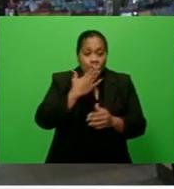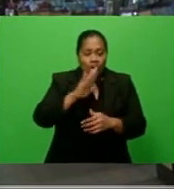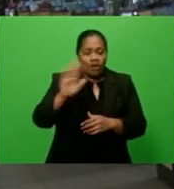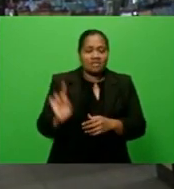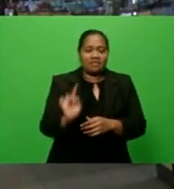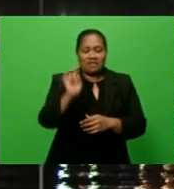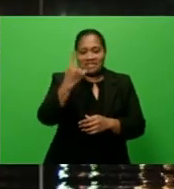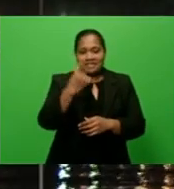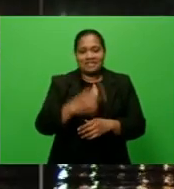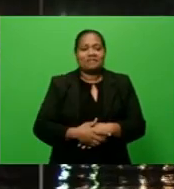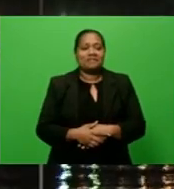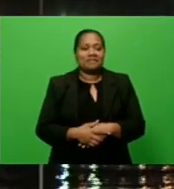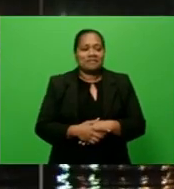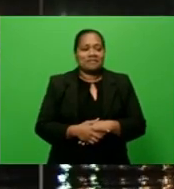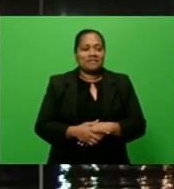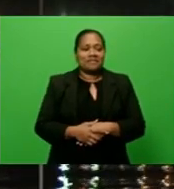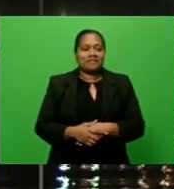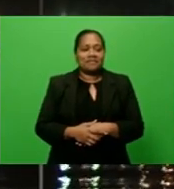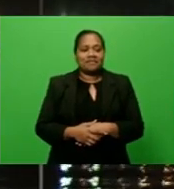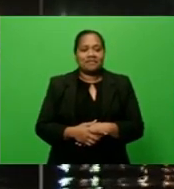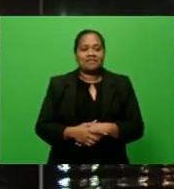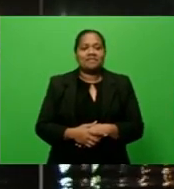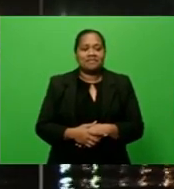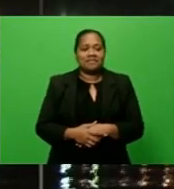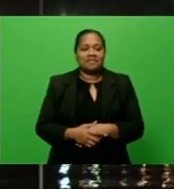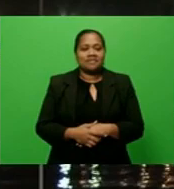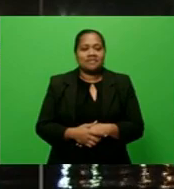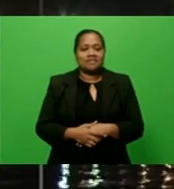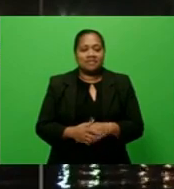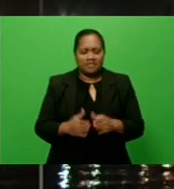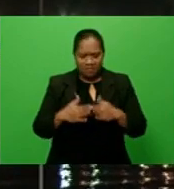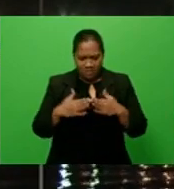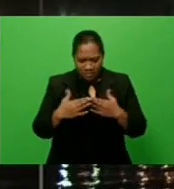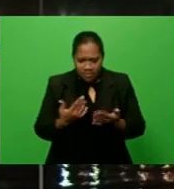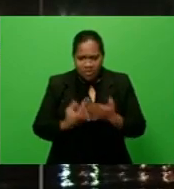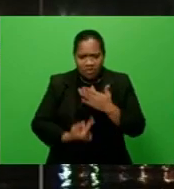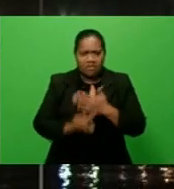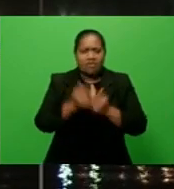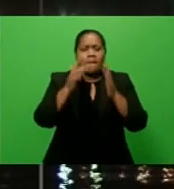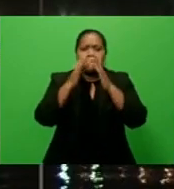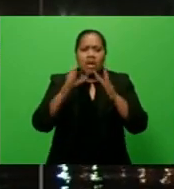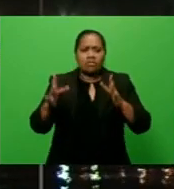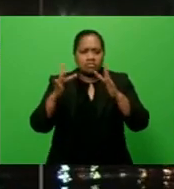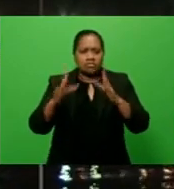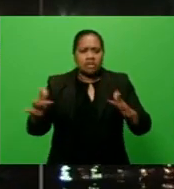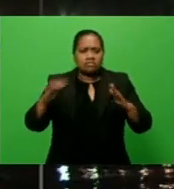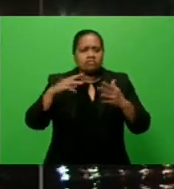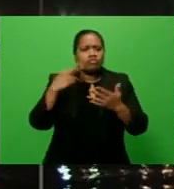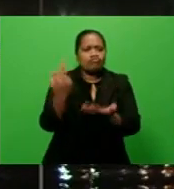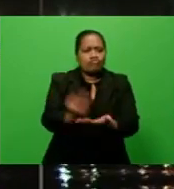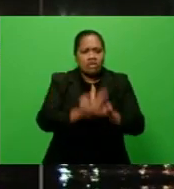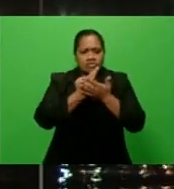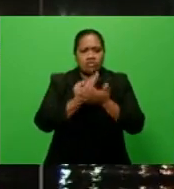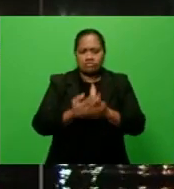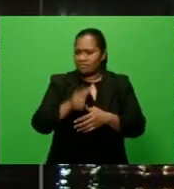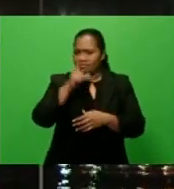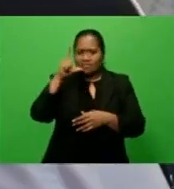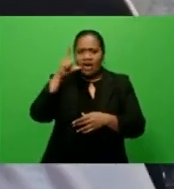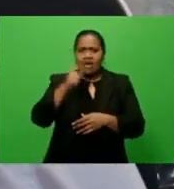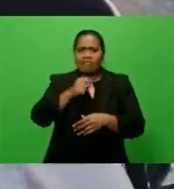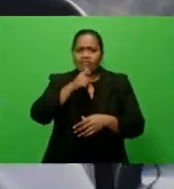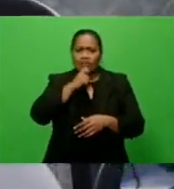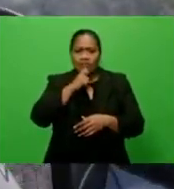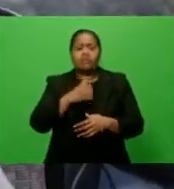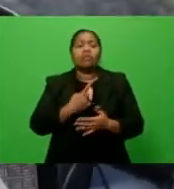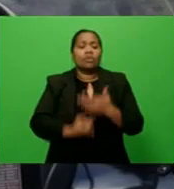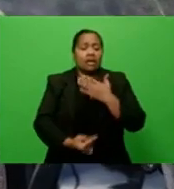FBC News. Footage has come to light of a mountain medical rescue late yesterday afternoon. A teenager